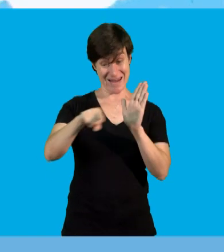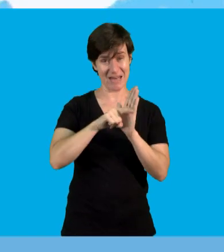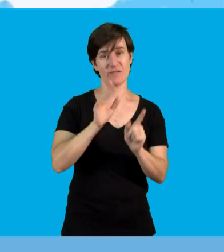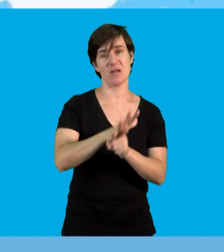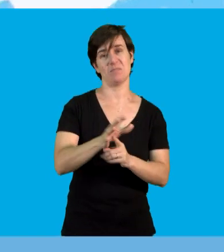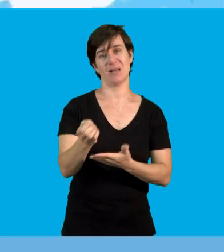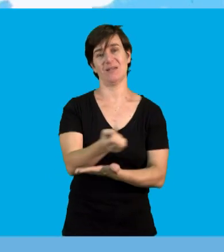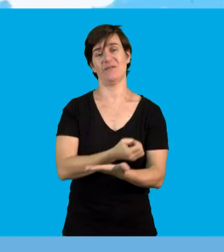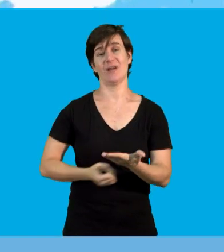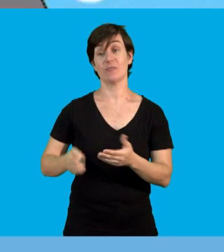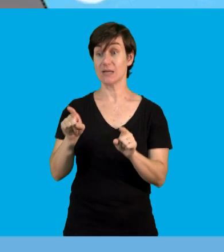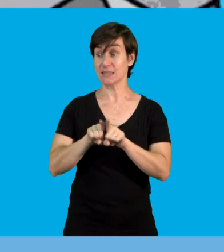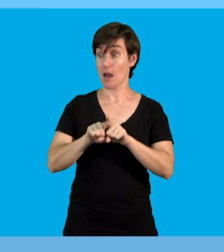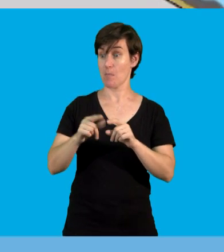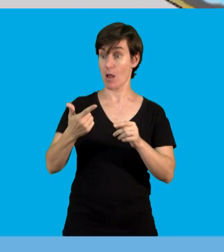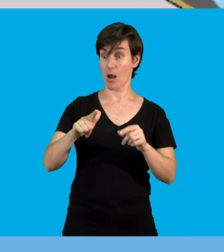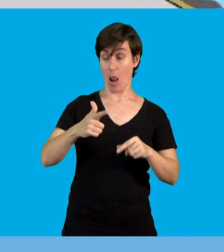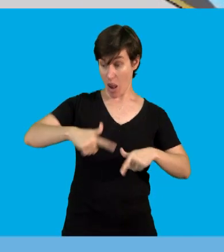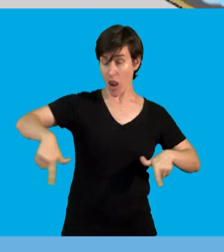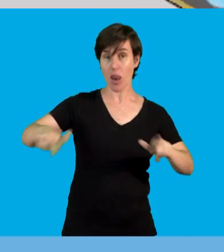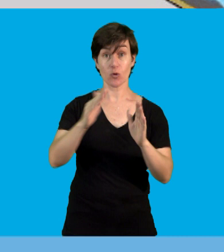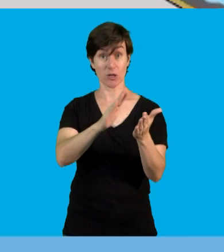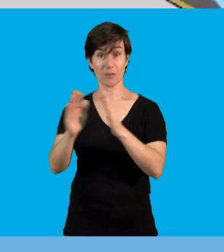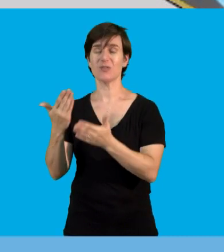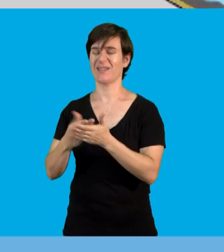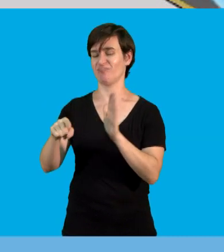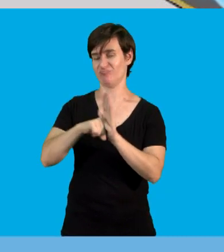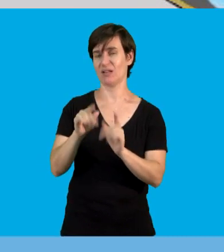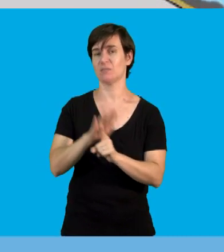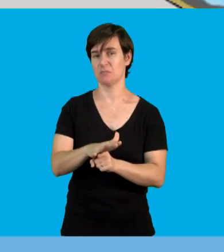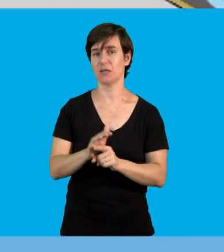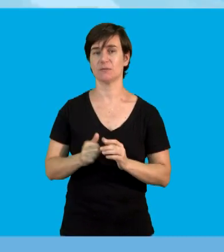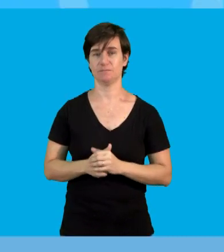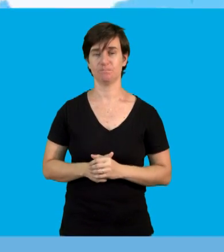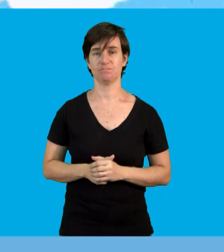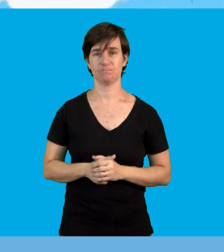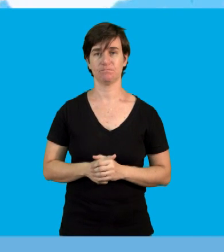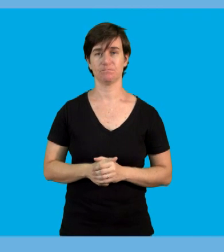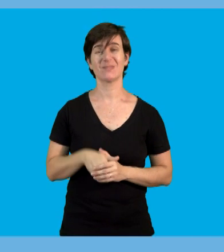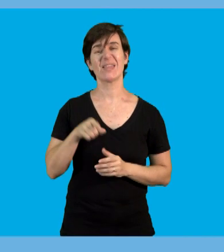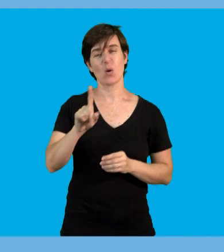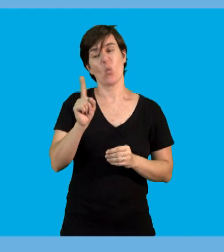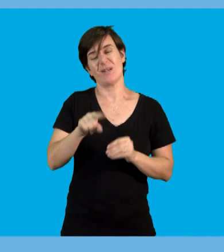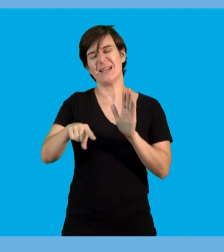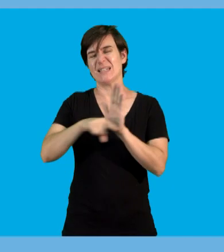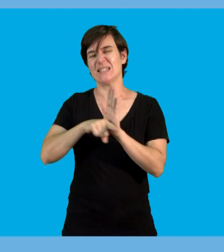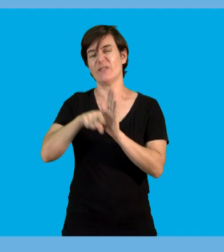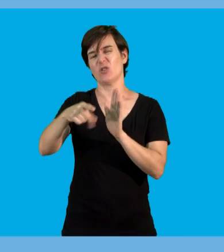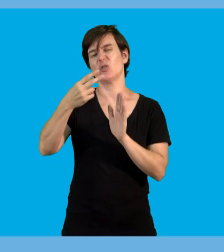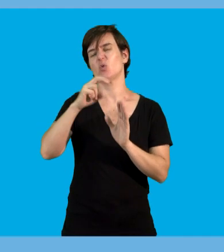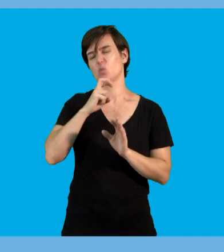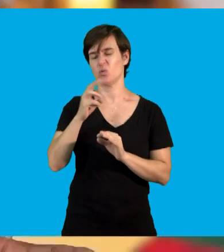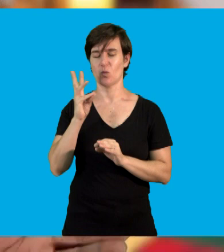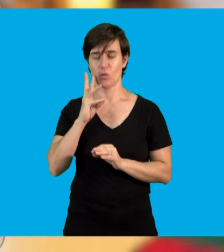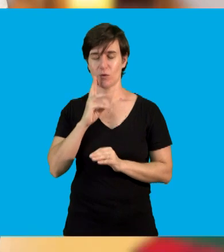the environment and also on local communities. So those are the disadvantages of using the hydroelectric power